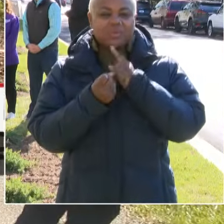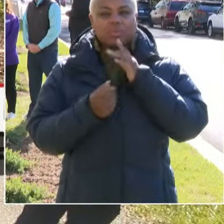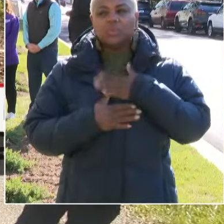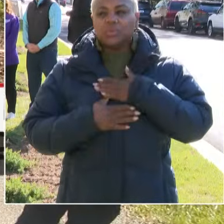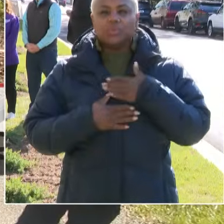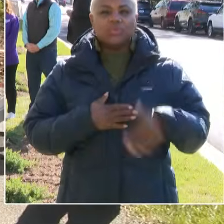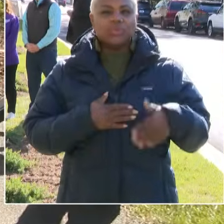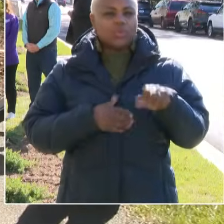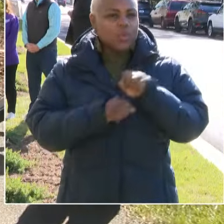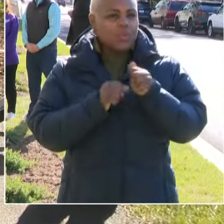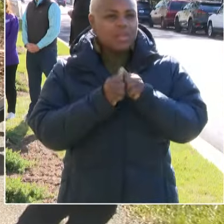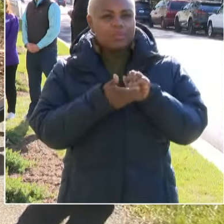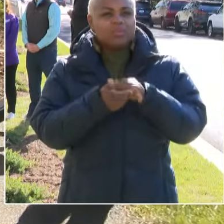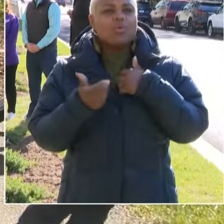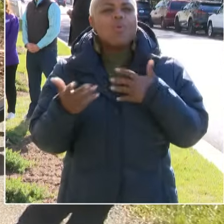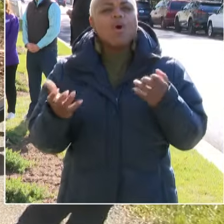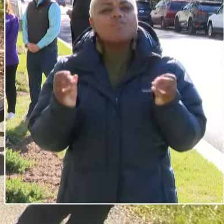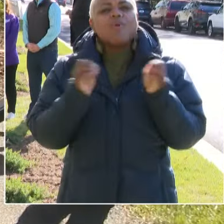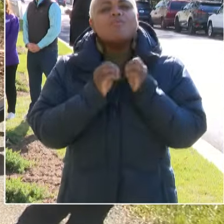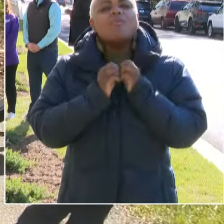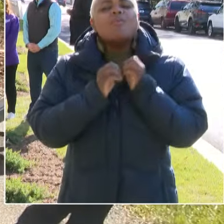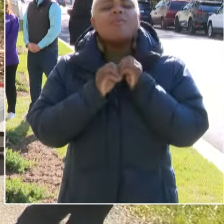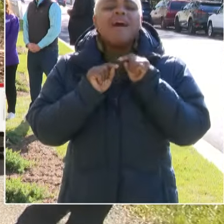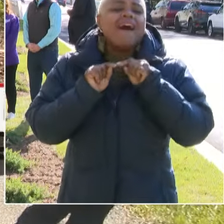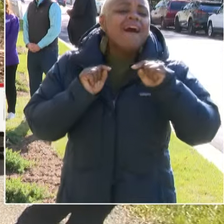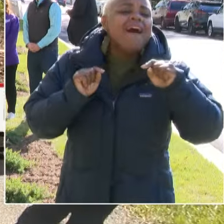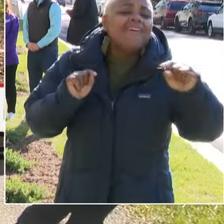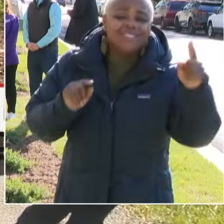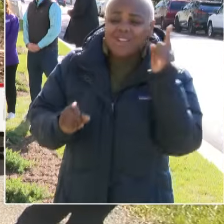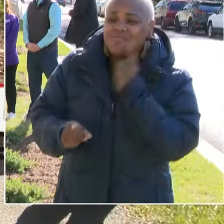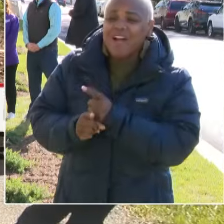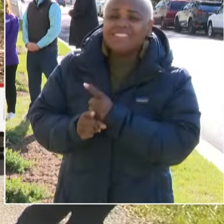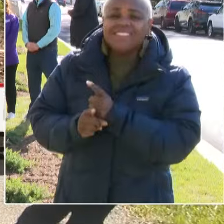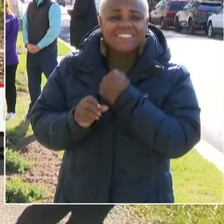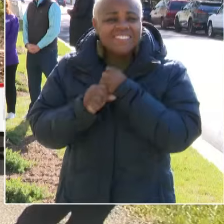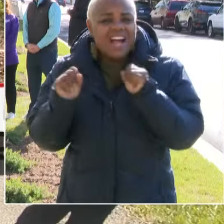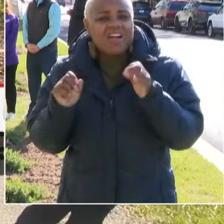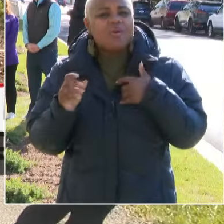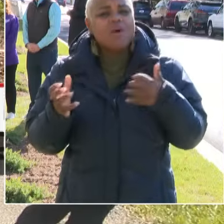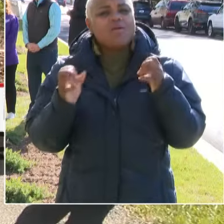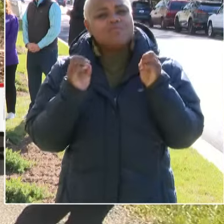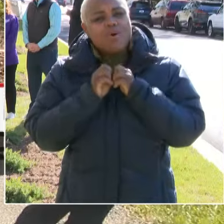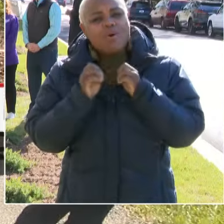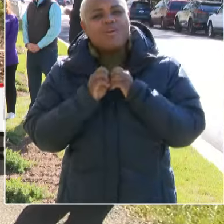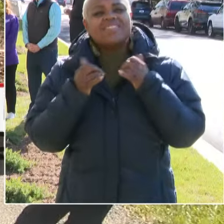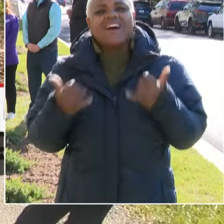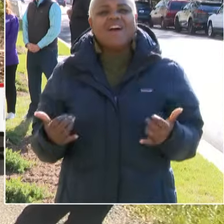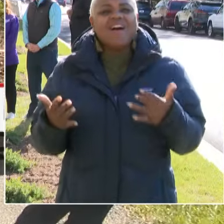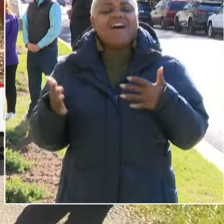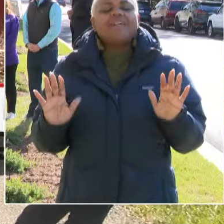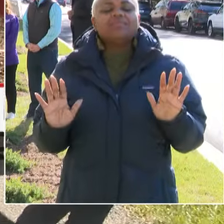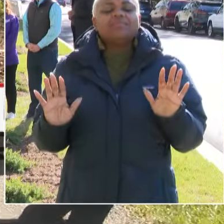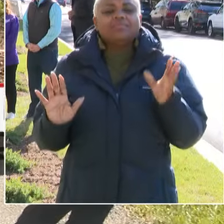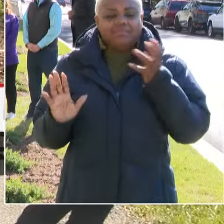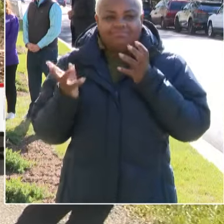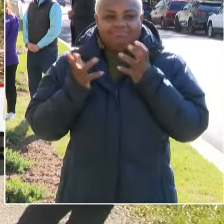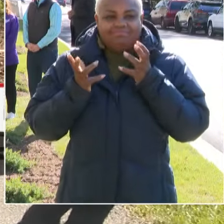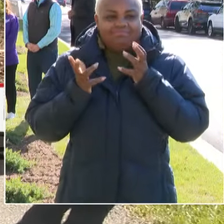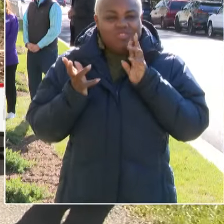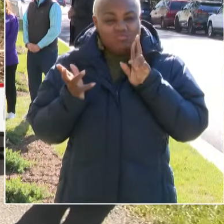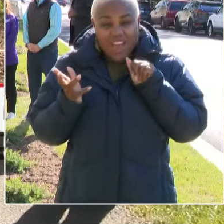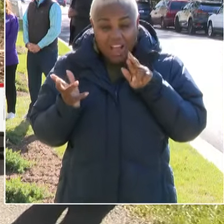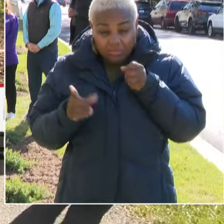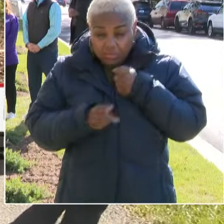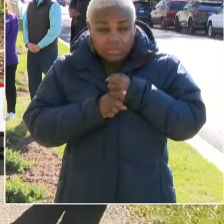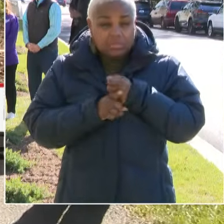is more, right? That's what we say. We want safer. We want more. We want it now. And it is so rare that we get to say, thank you.